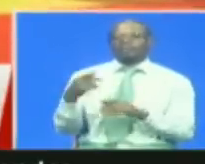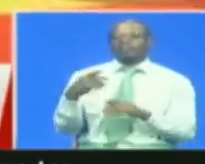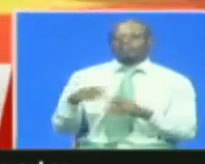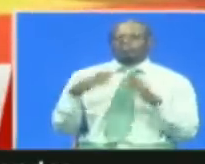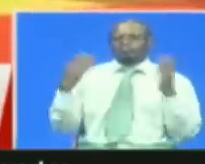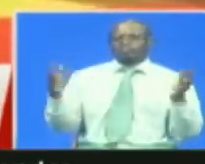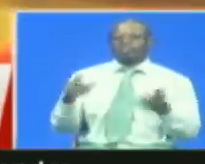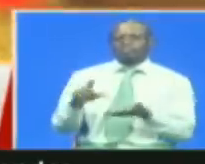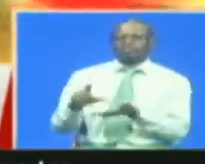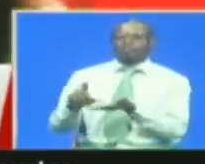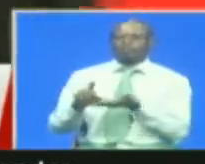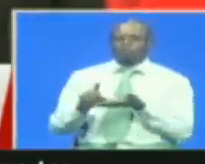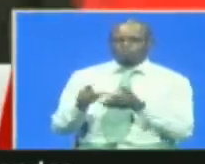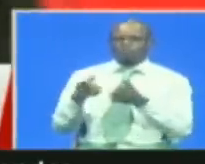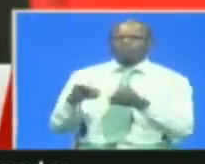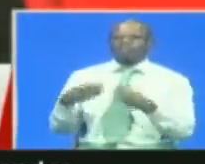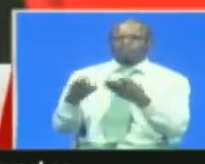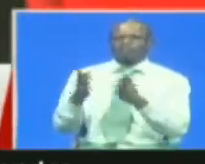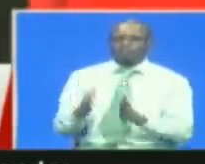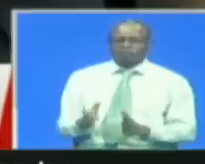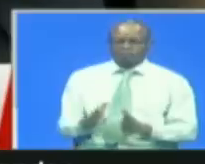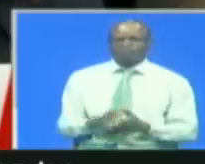Victor Kiprop, NTV.